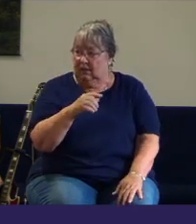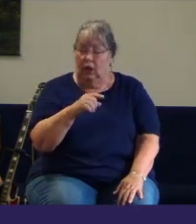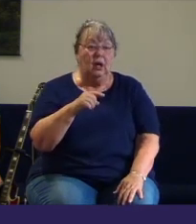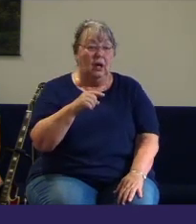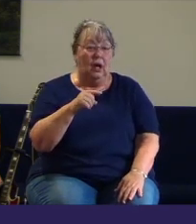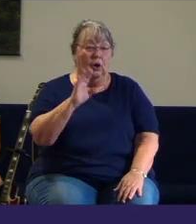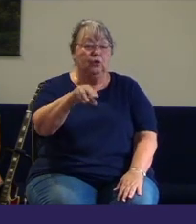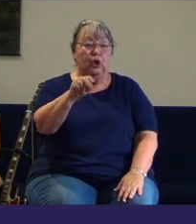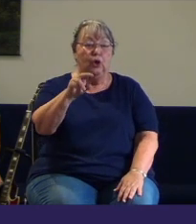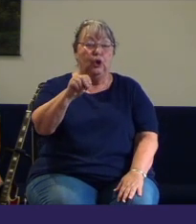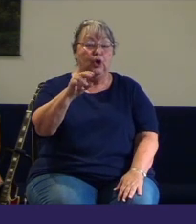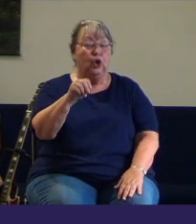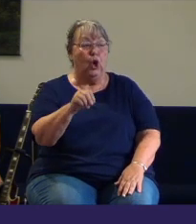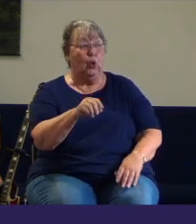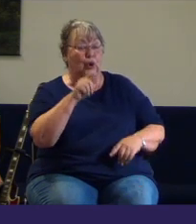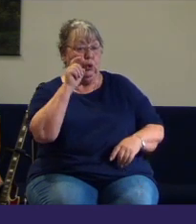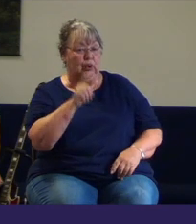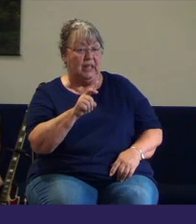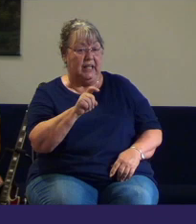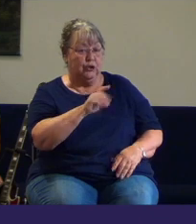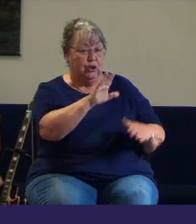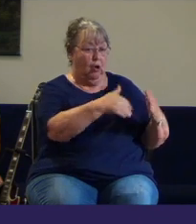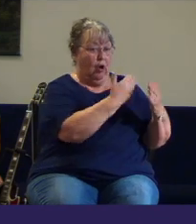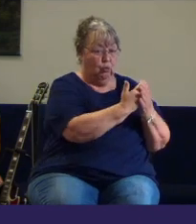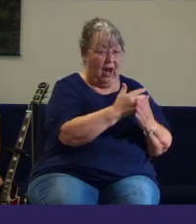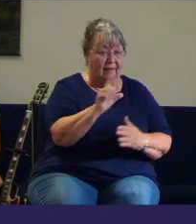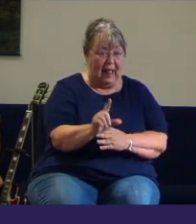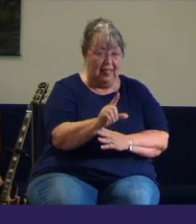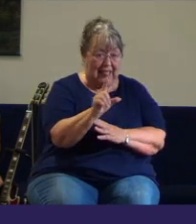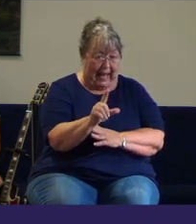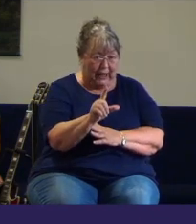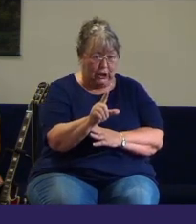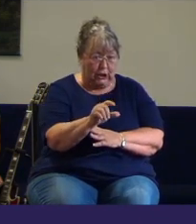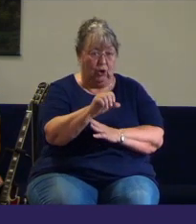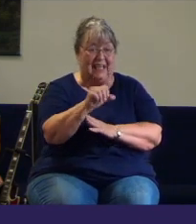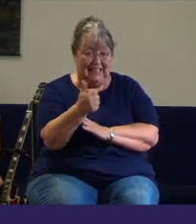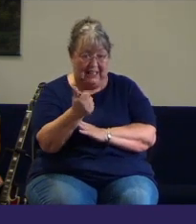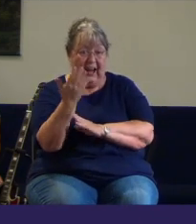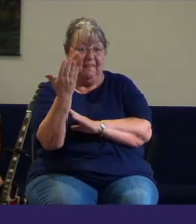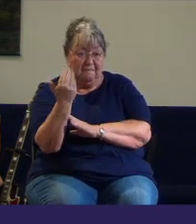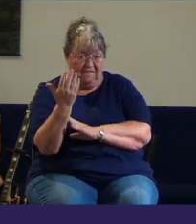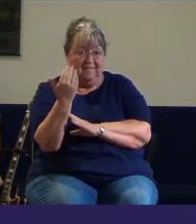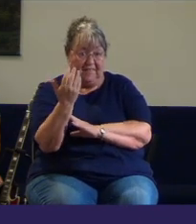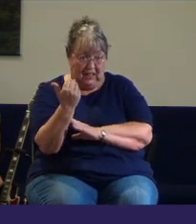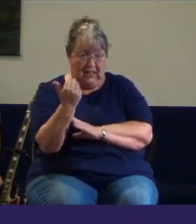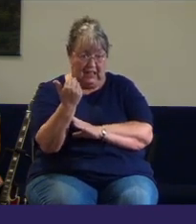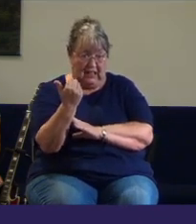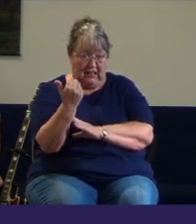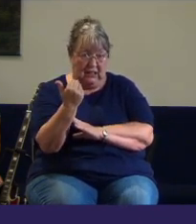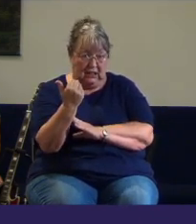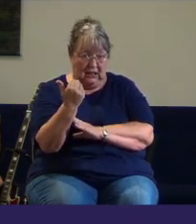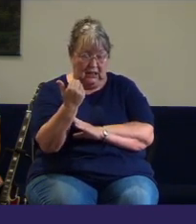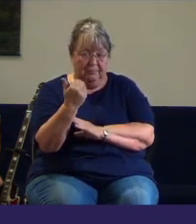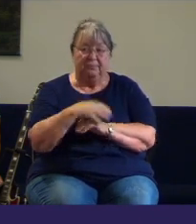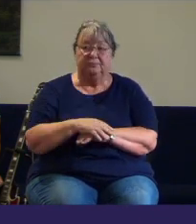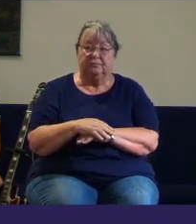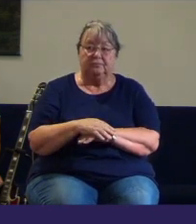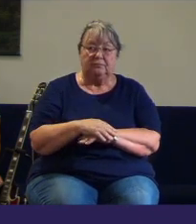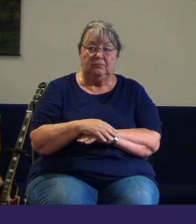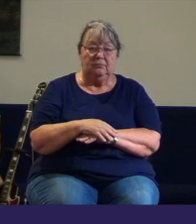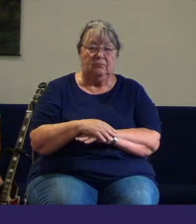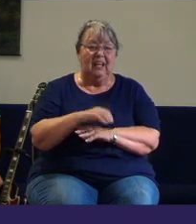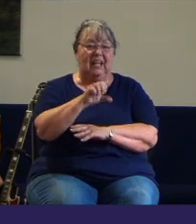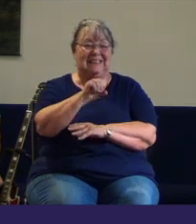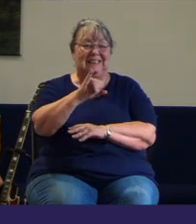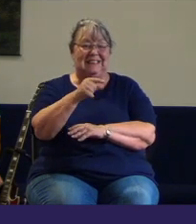There. See, I wasn't reading the sign. Thank you, Eileen. All right. You need to be in Lancaster, Pennsylvania at Sight